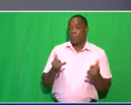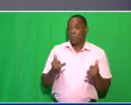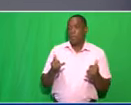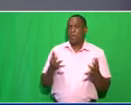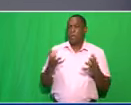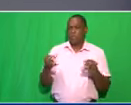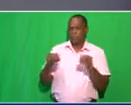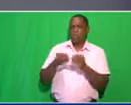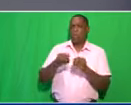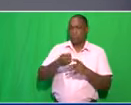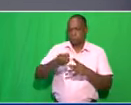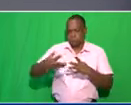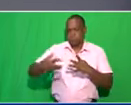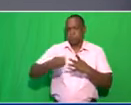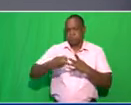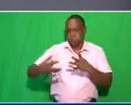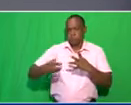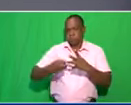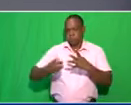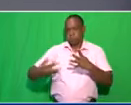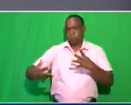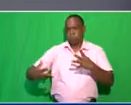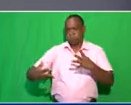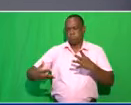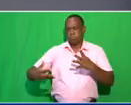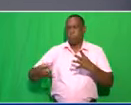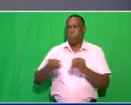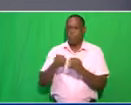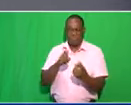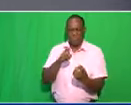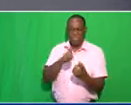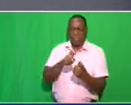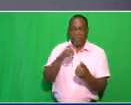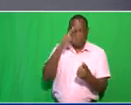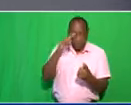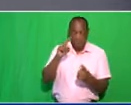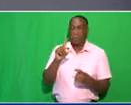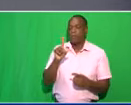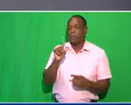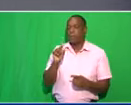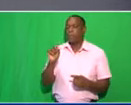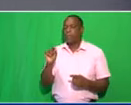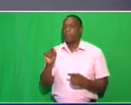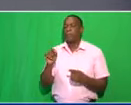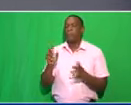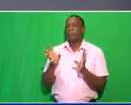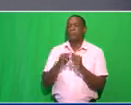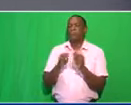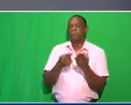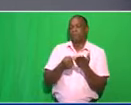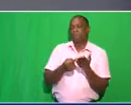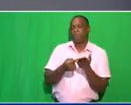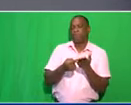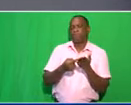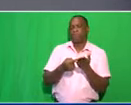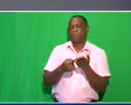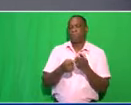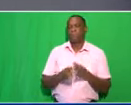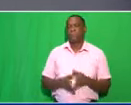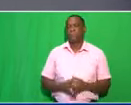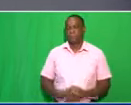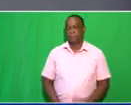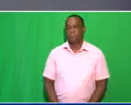more details in terms of the specifics for the 2020 consultations.